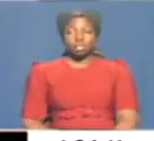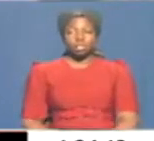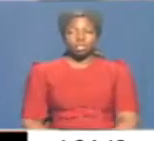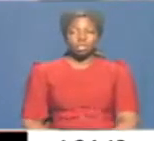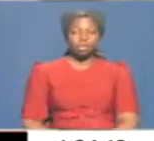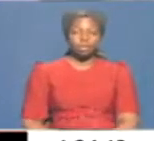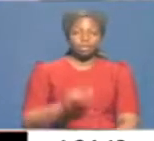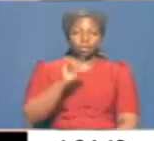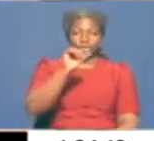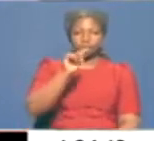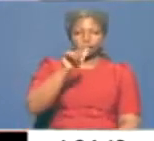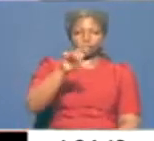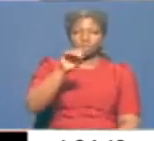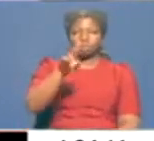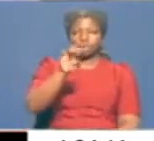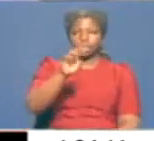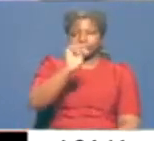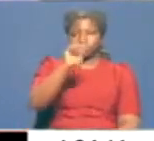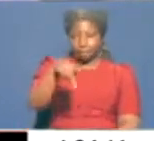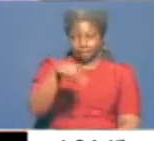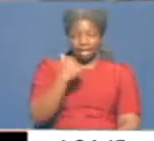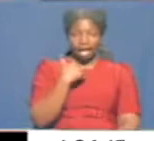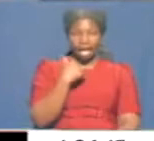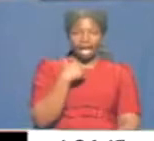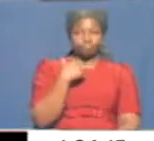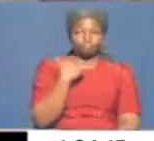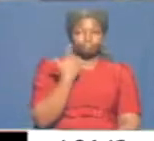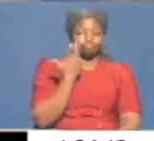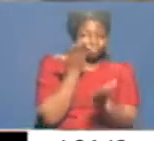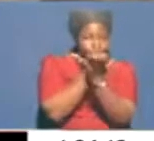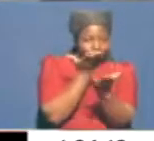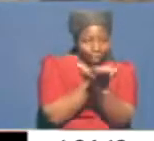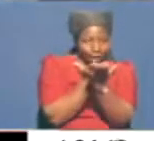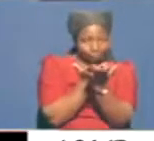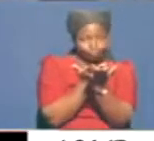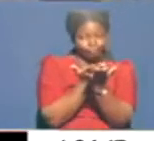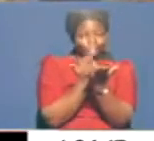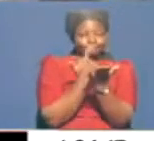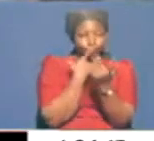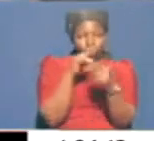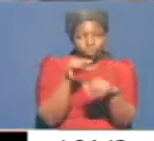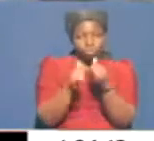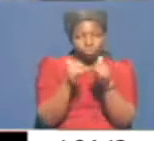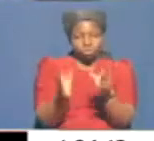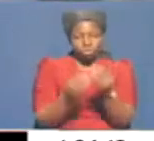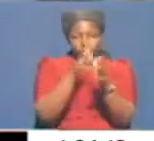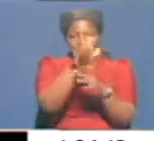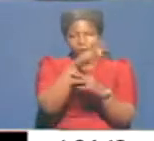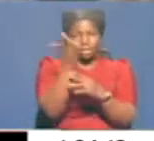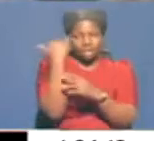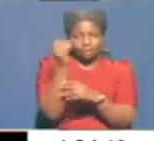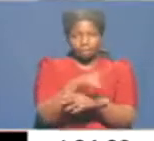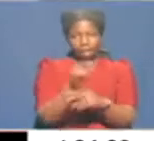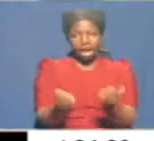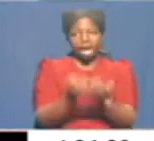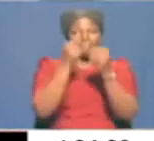Galole MP Said Hirbae petition, which was tabled in Parliament last month, comes at a time when Water and Irrigation Principal Secretary